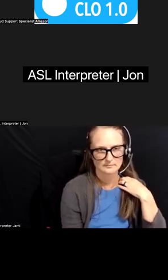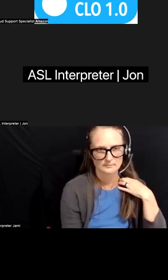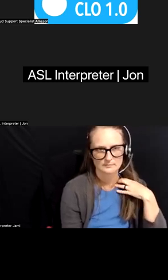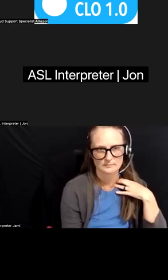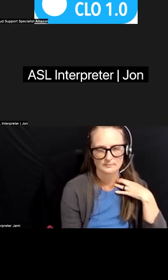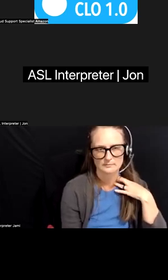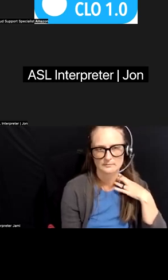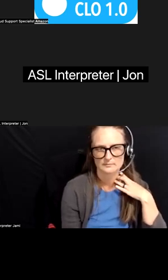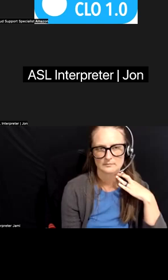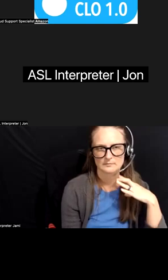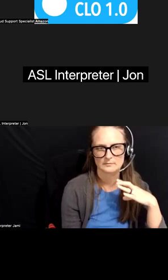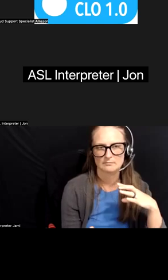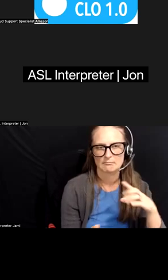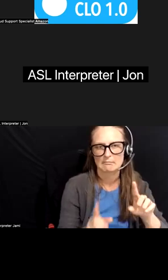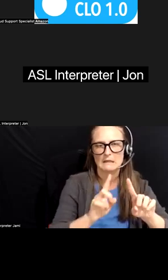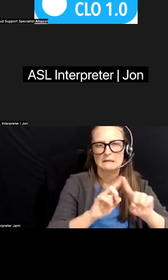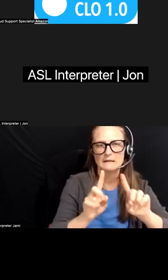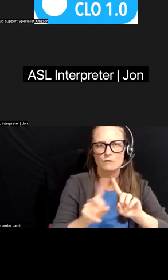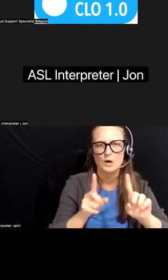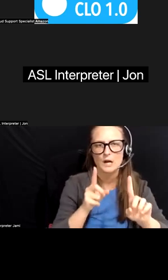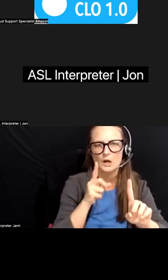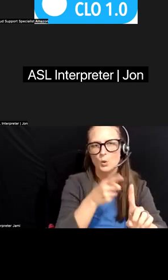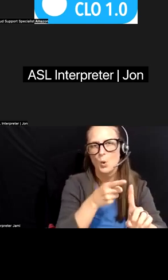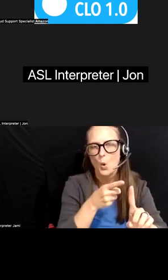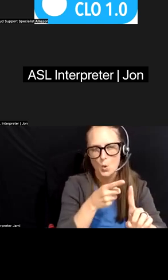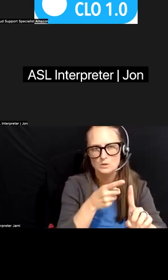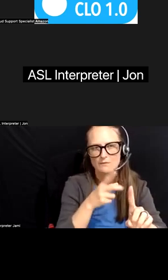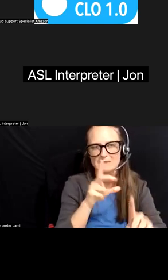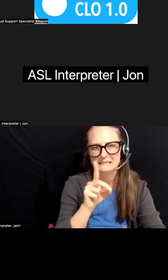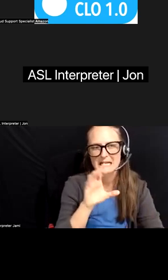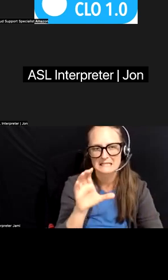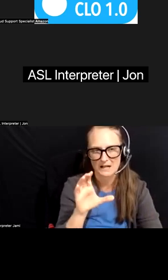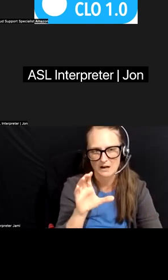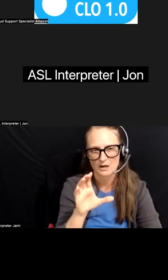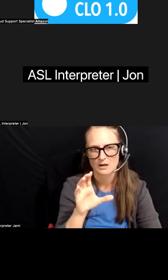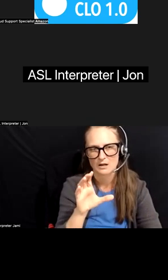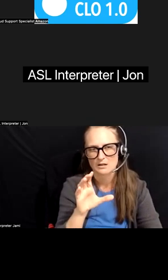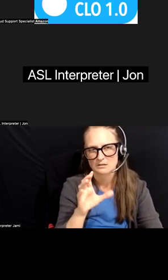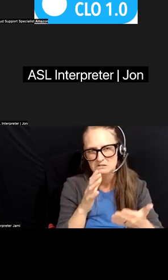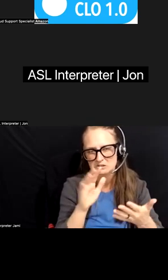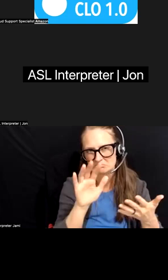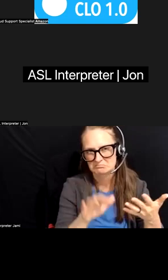There are different goals of the data center. There's some references being given.